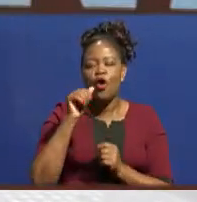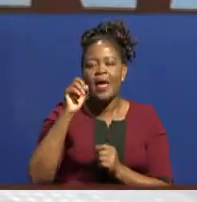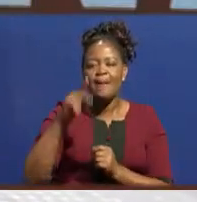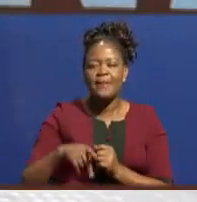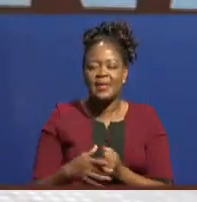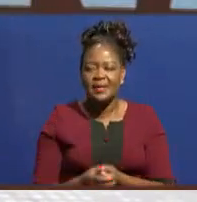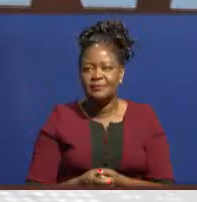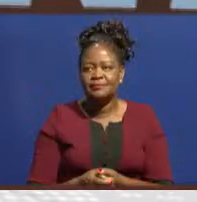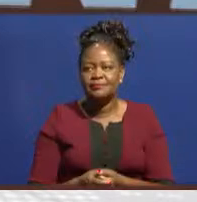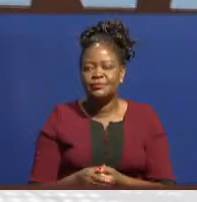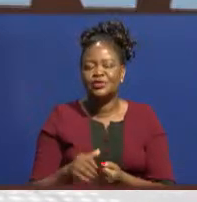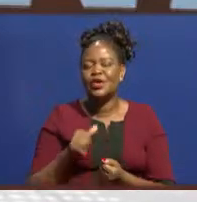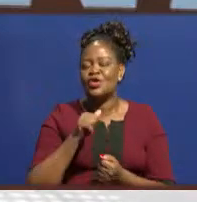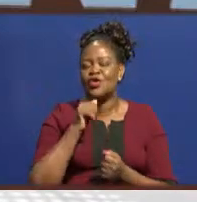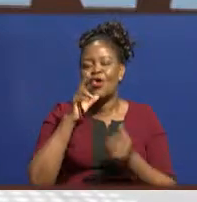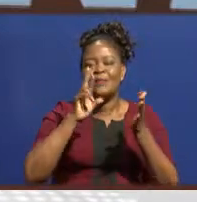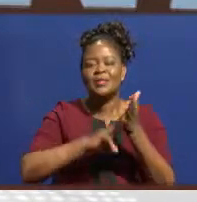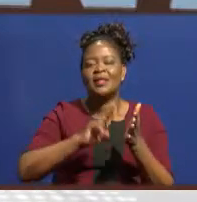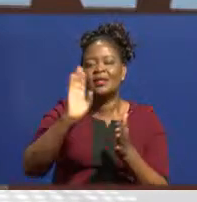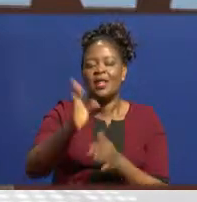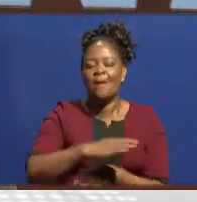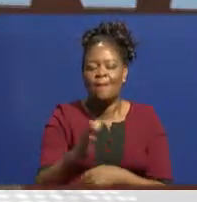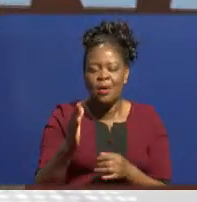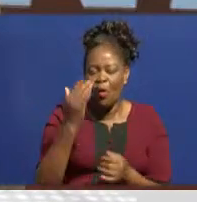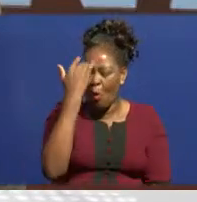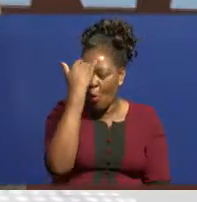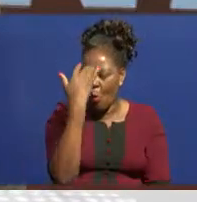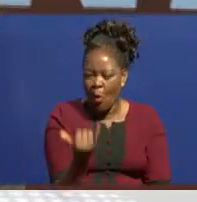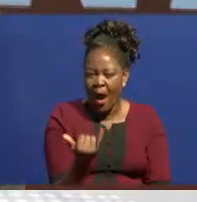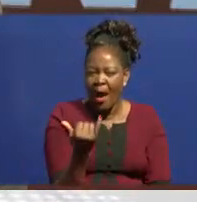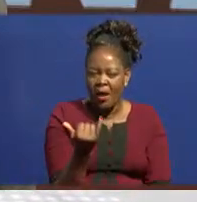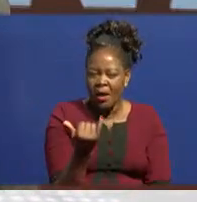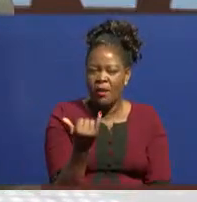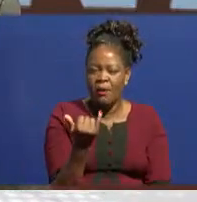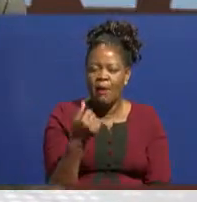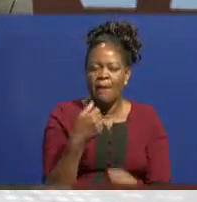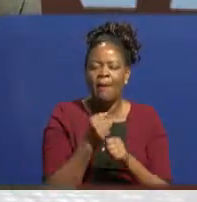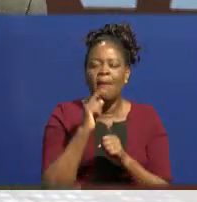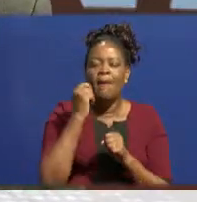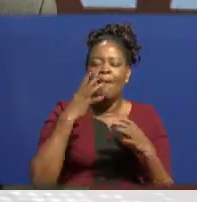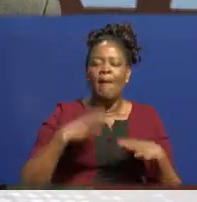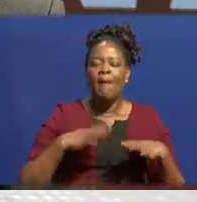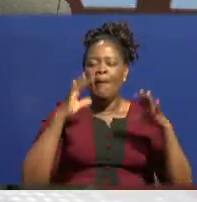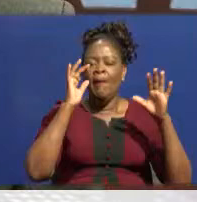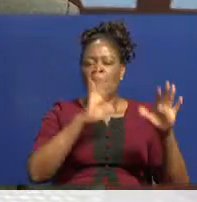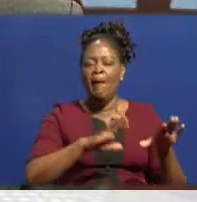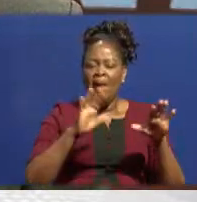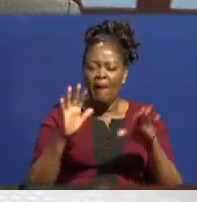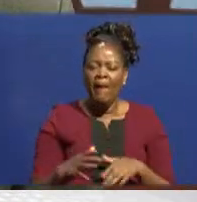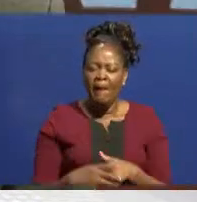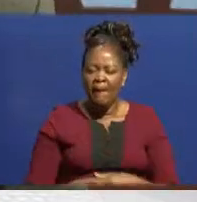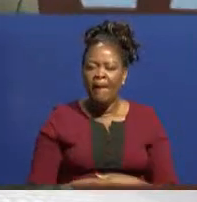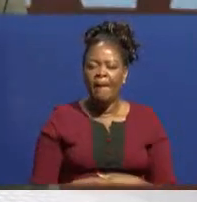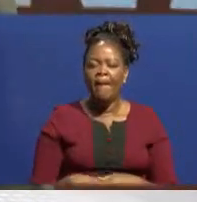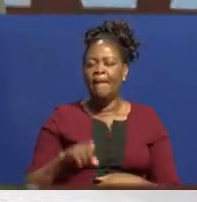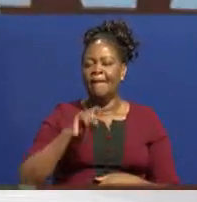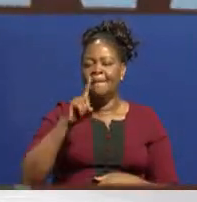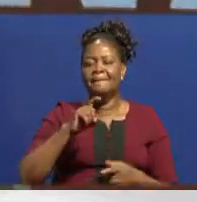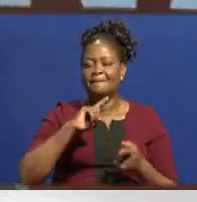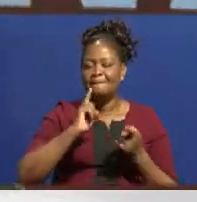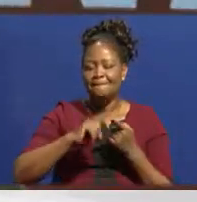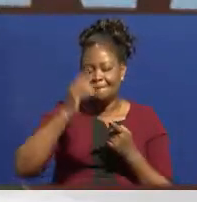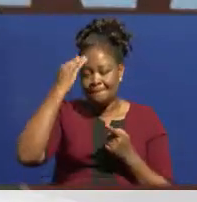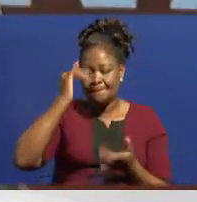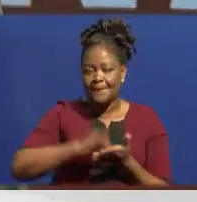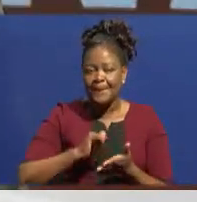of Parliament or they have no representative in Parliament. Why are we subjecting Kenyans into such situation when we